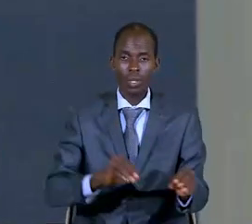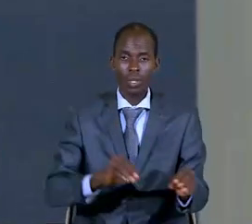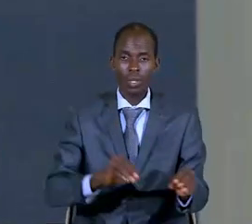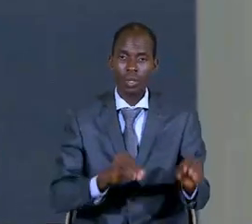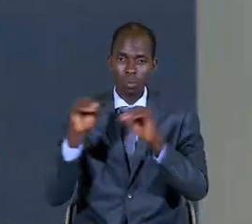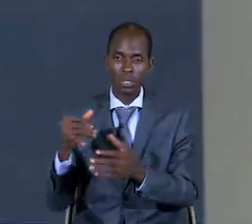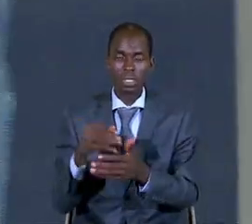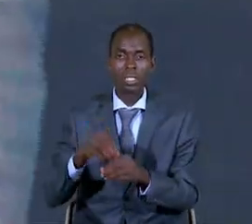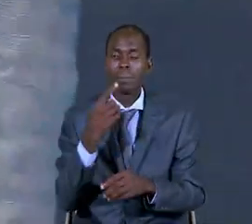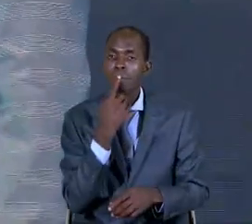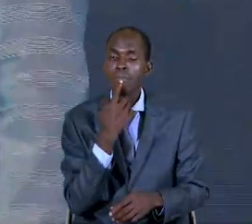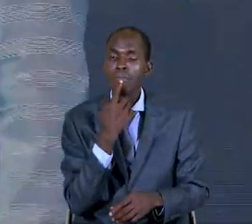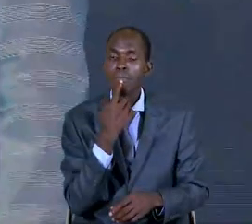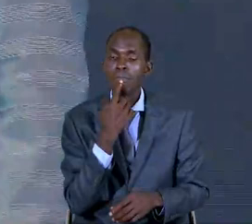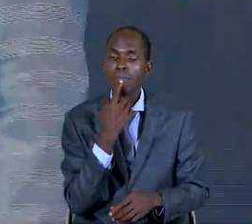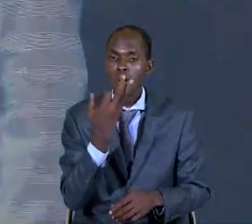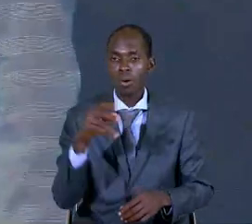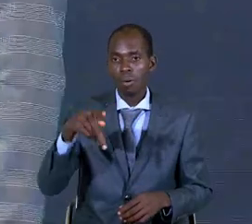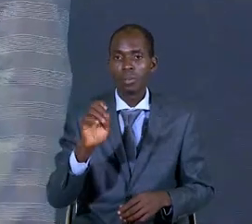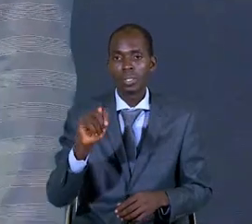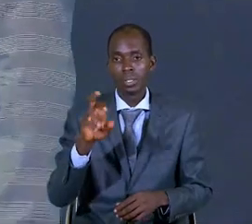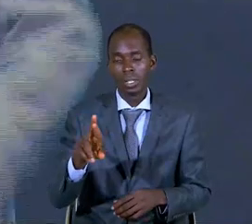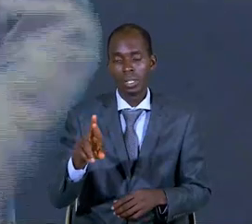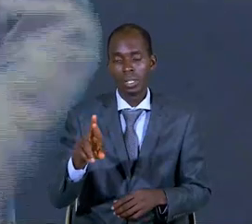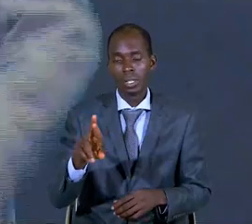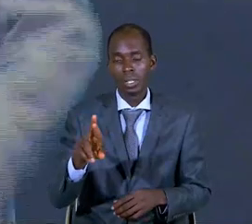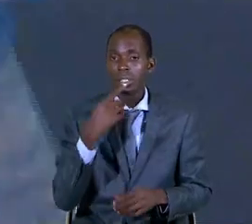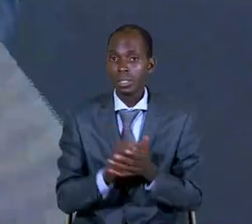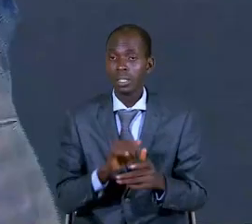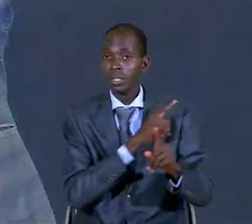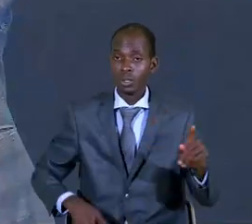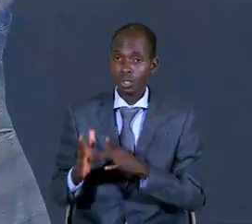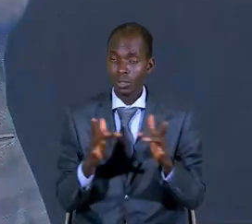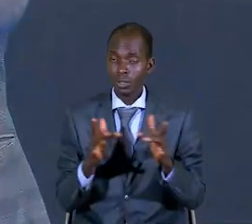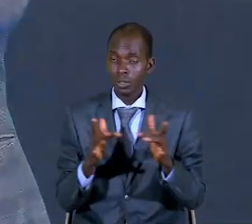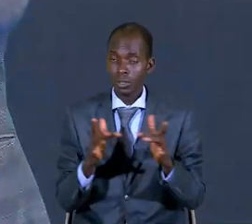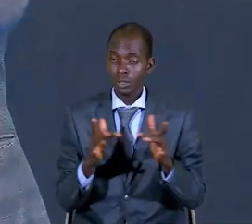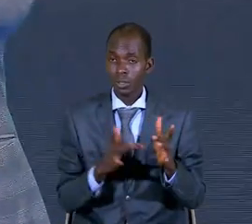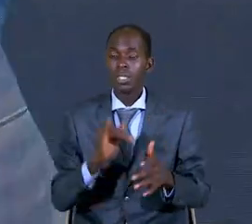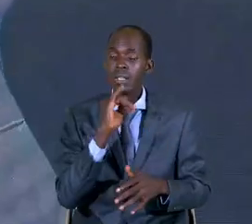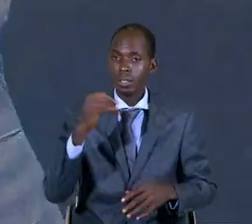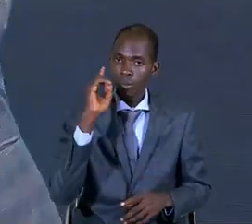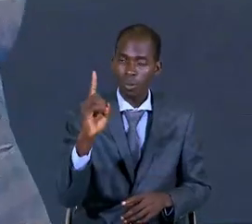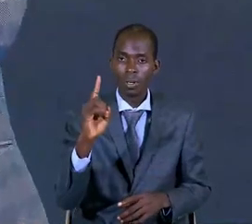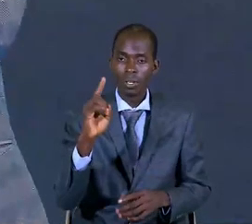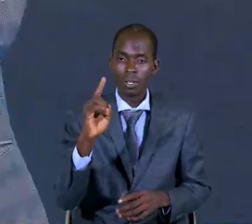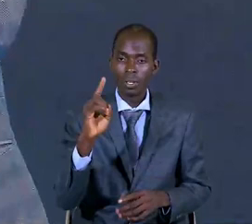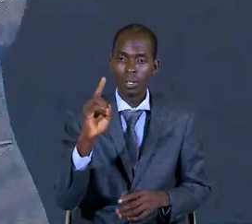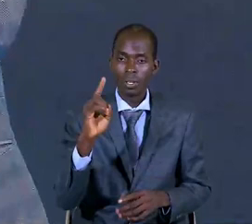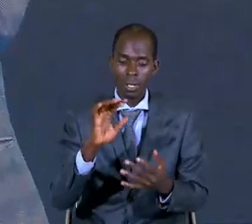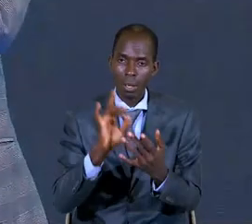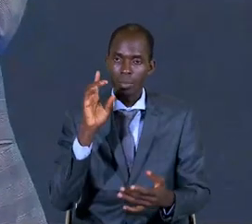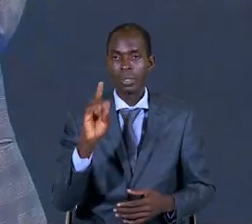Peter. And he says, our Lord Jesus Christ is the one appointed